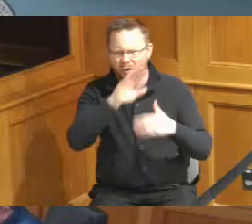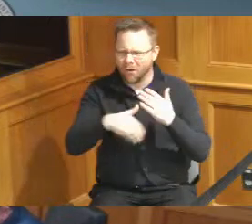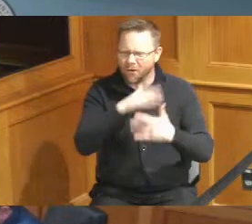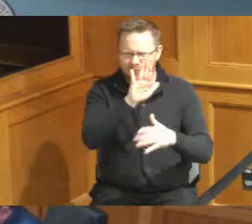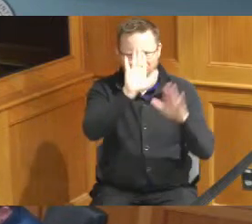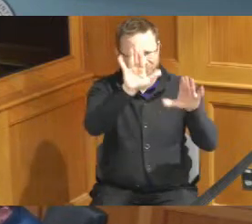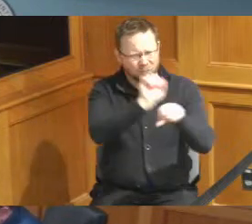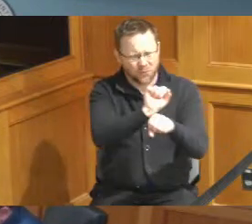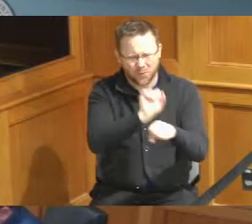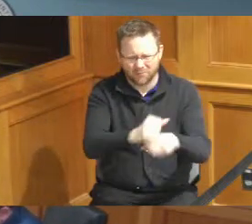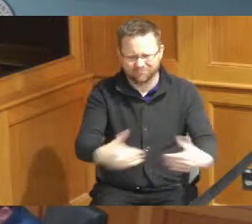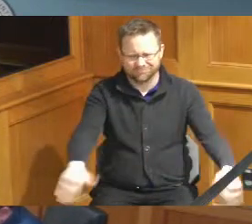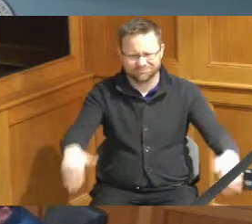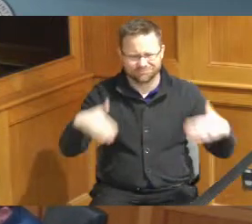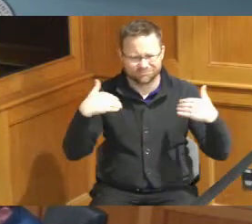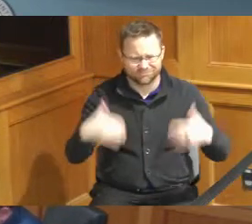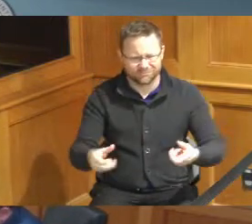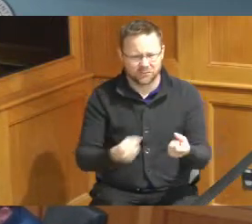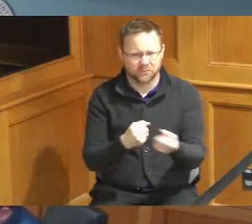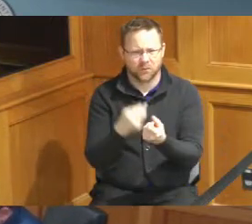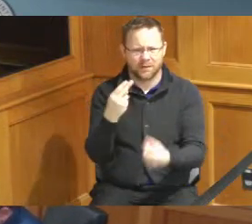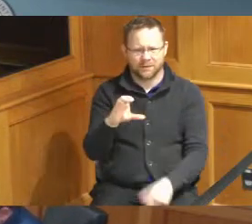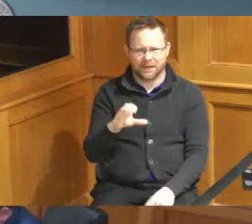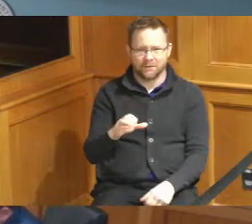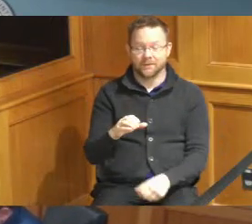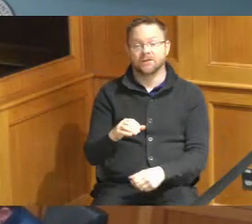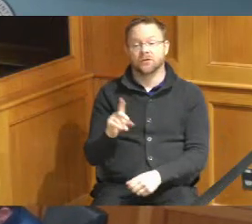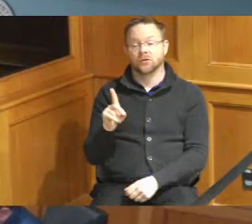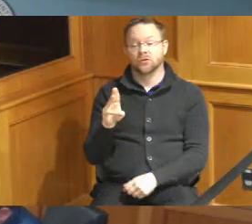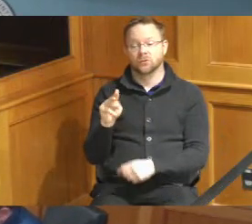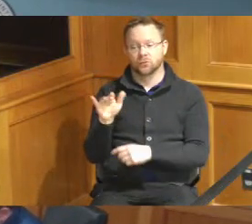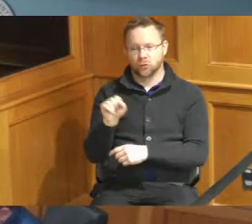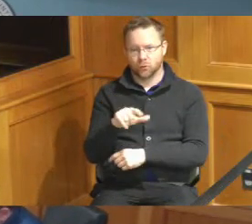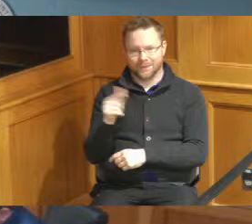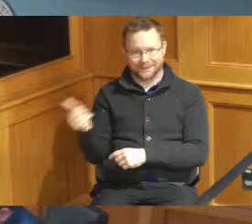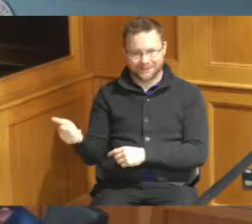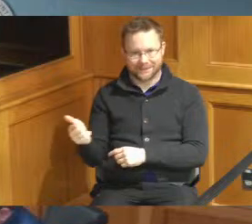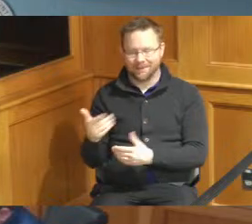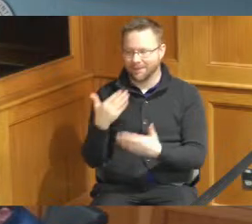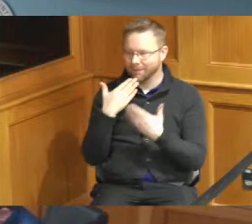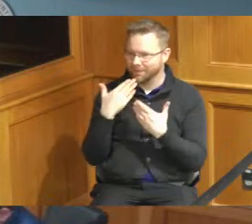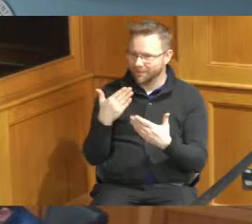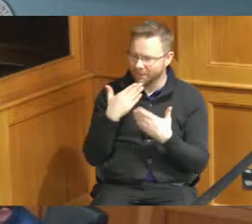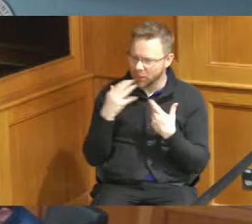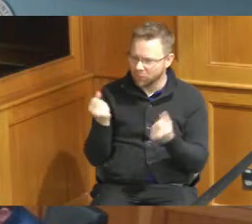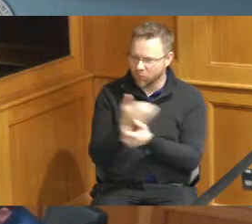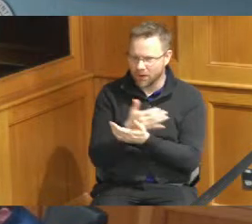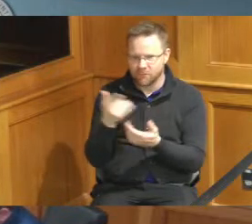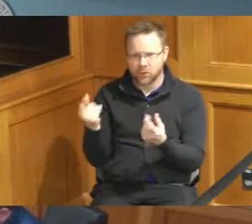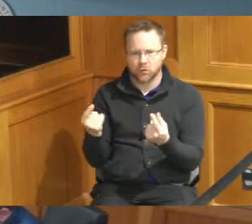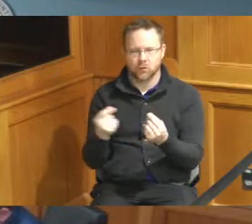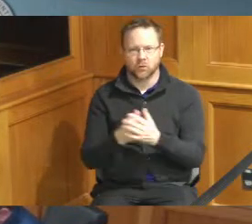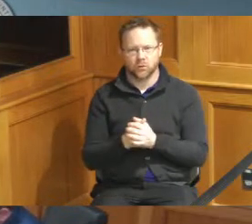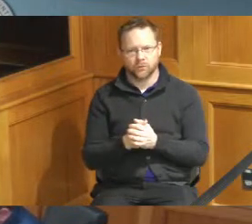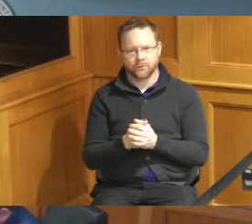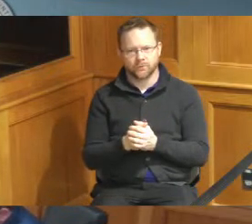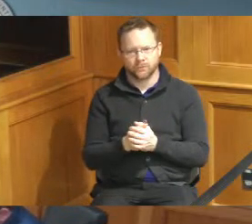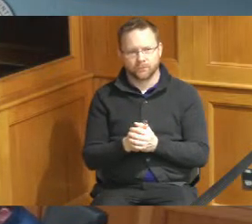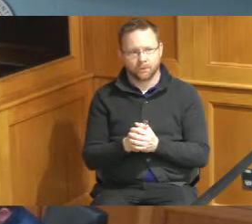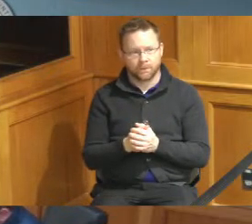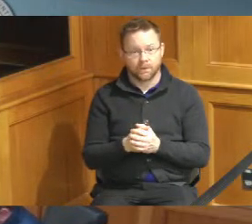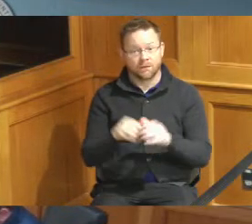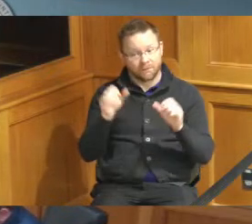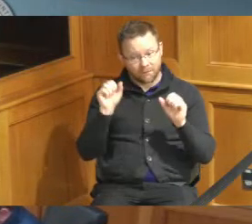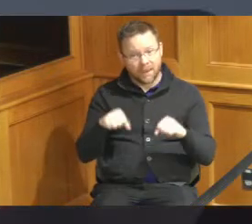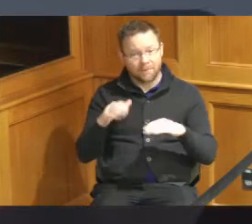she's doing for Hamilton County. Commissioner Dumas. Thank you so much. Thank you for all that you do. And you can have more than one